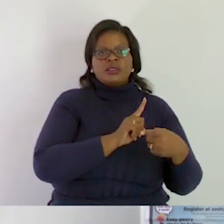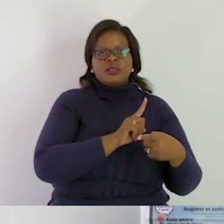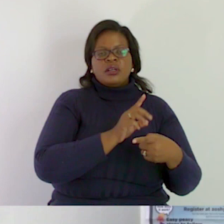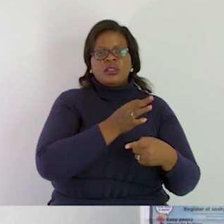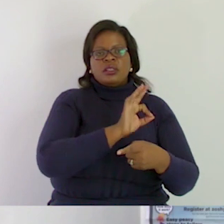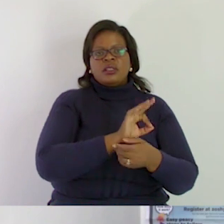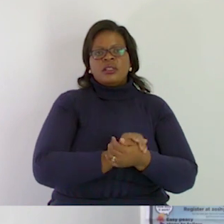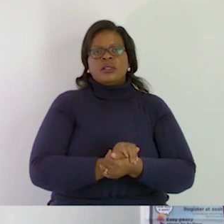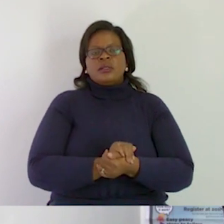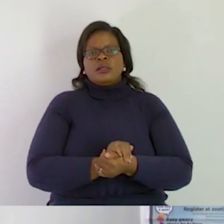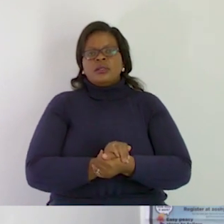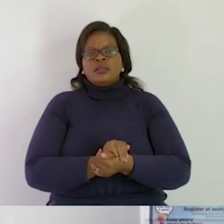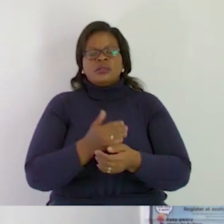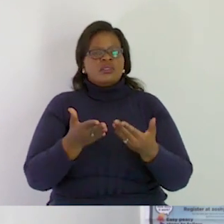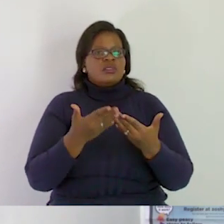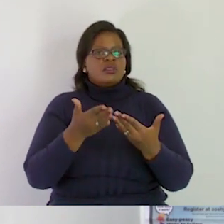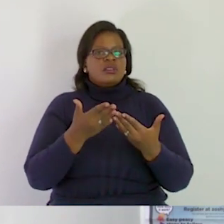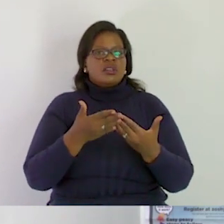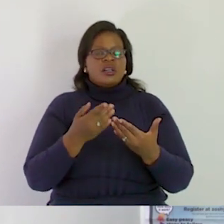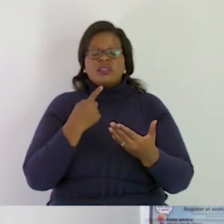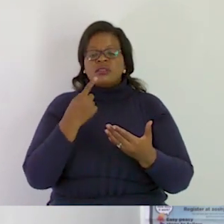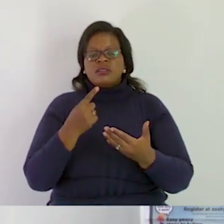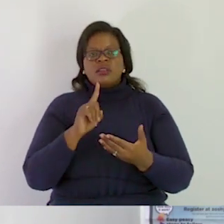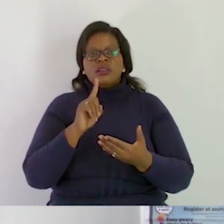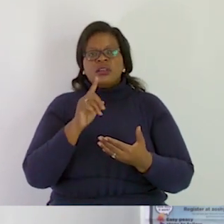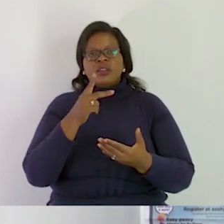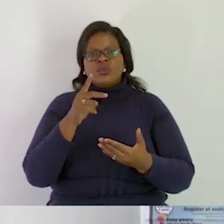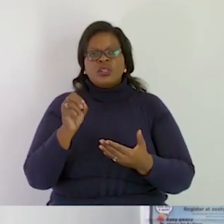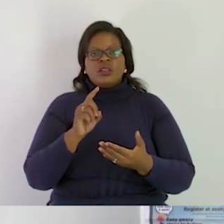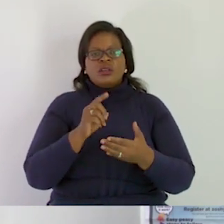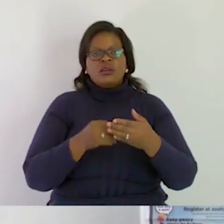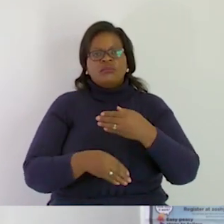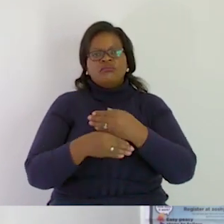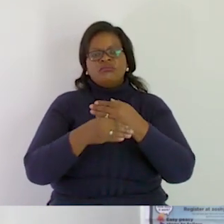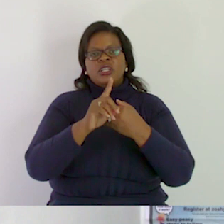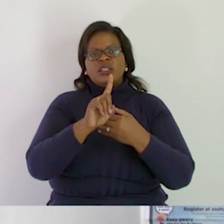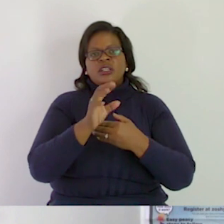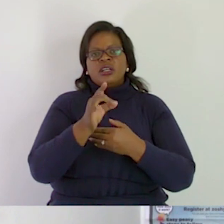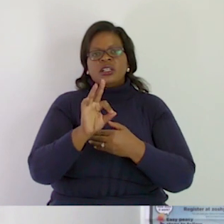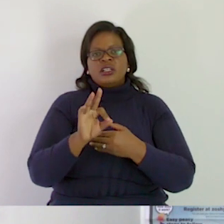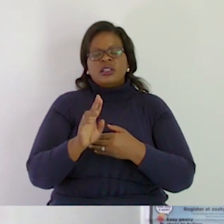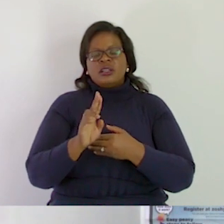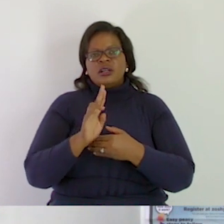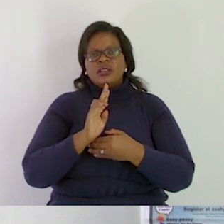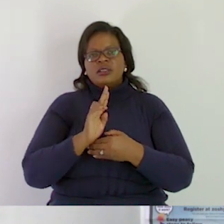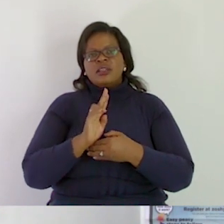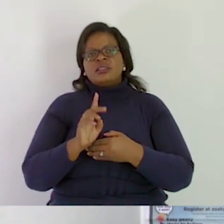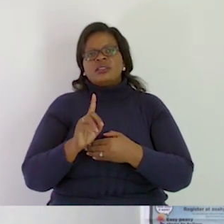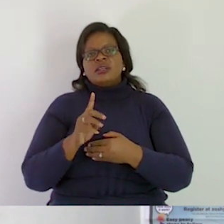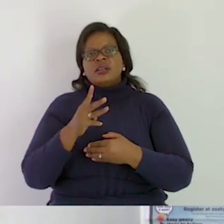Now this will make life easy because now I just say 20 plus 19 will give me